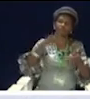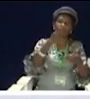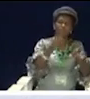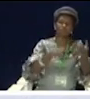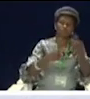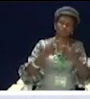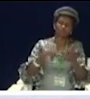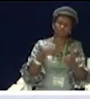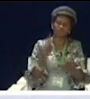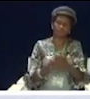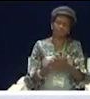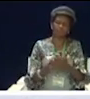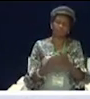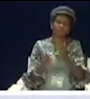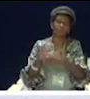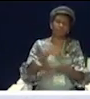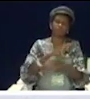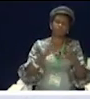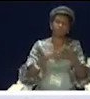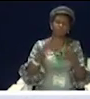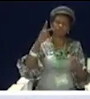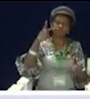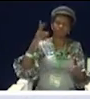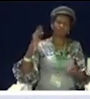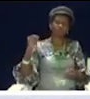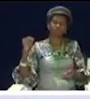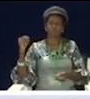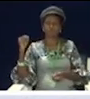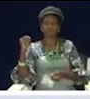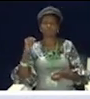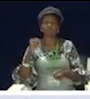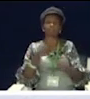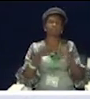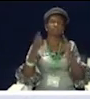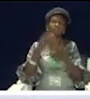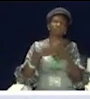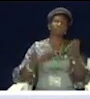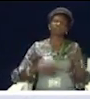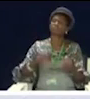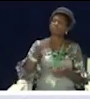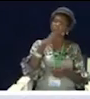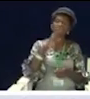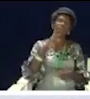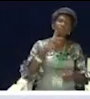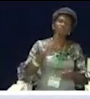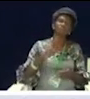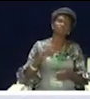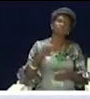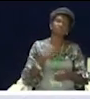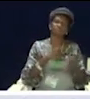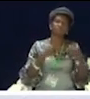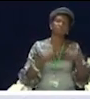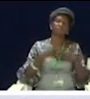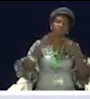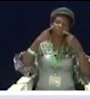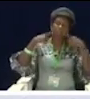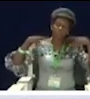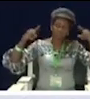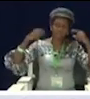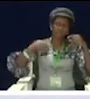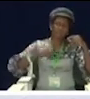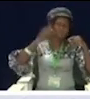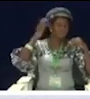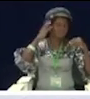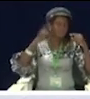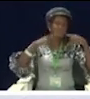I know God doesn't want me to have children." Then somebody told her, "We heard the announcement